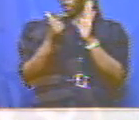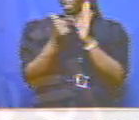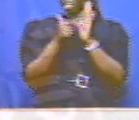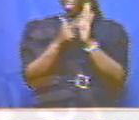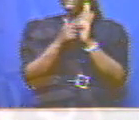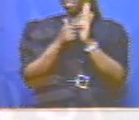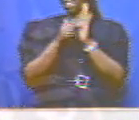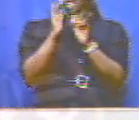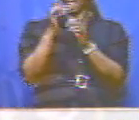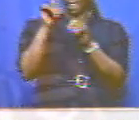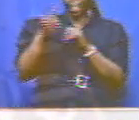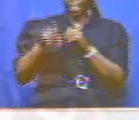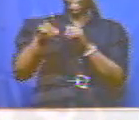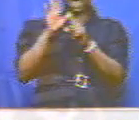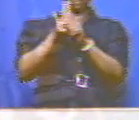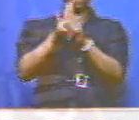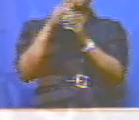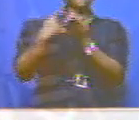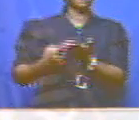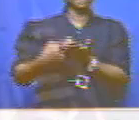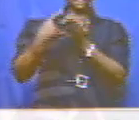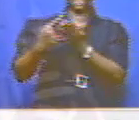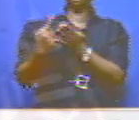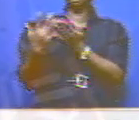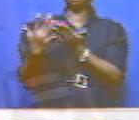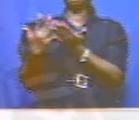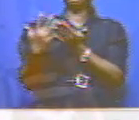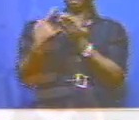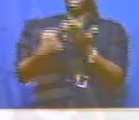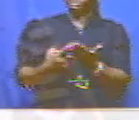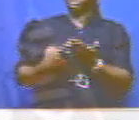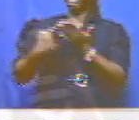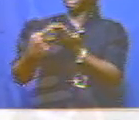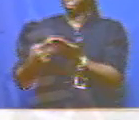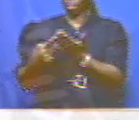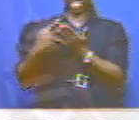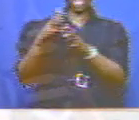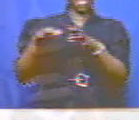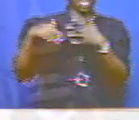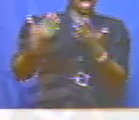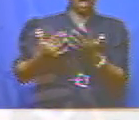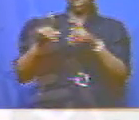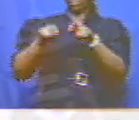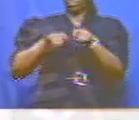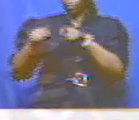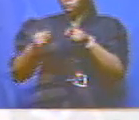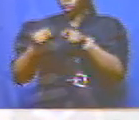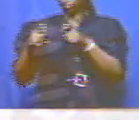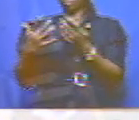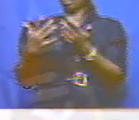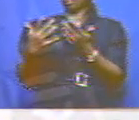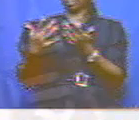requires a lot of discussion. It's back and forth. We are discussing how we are going to be governed, and also